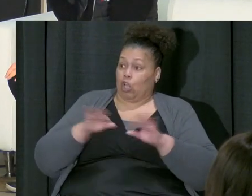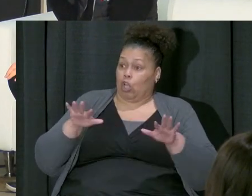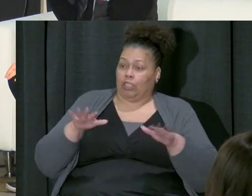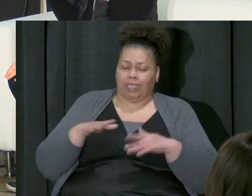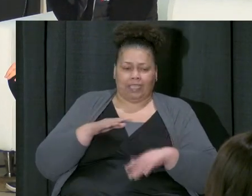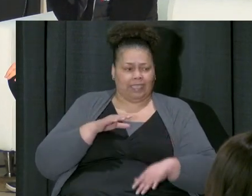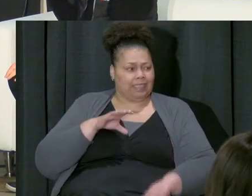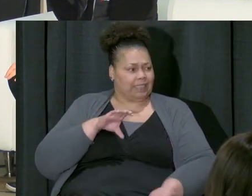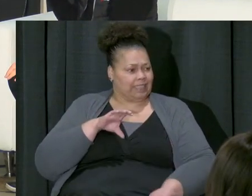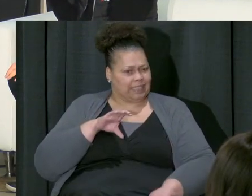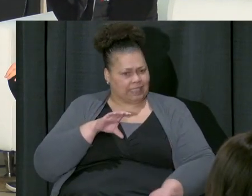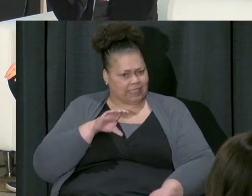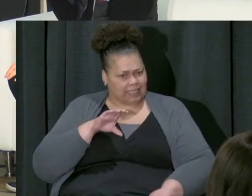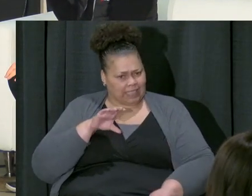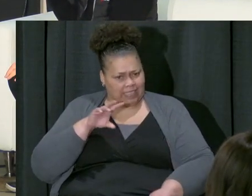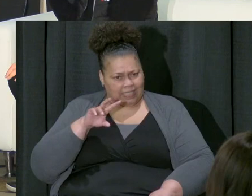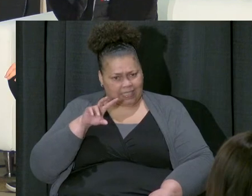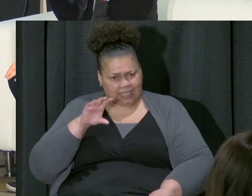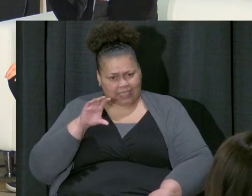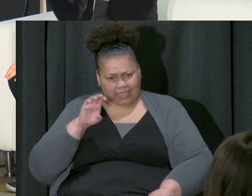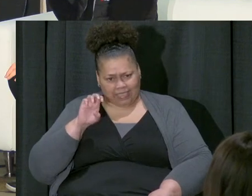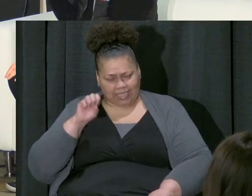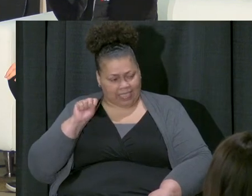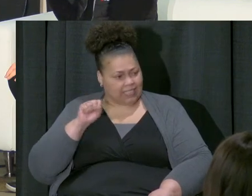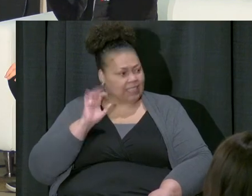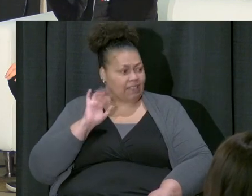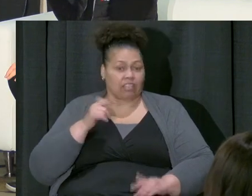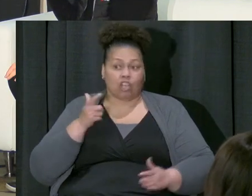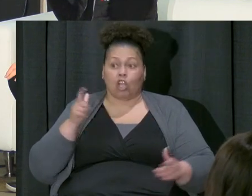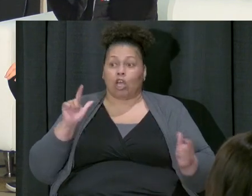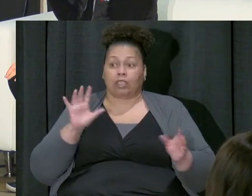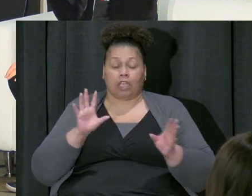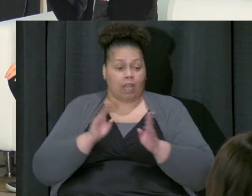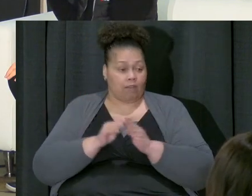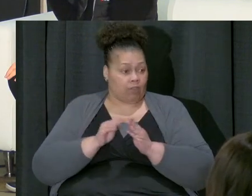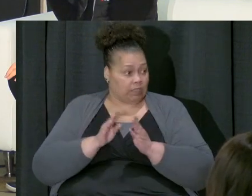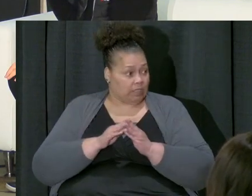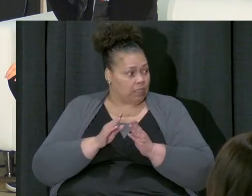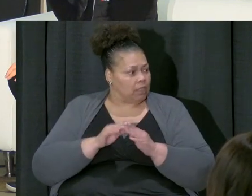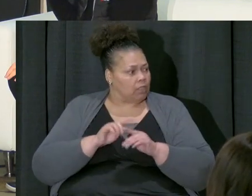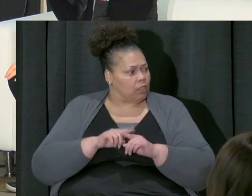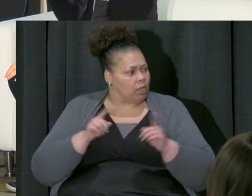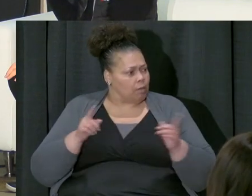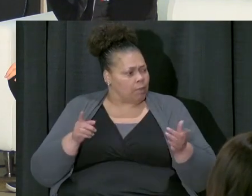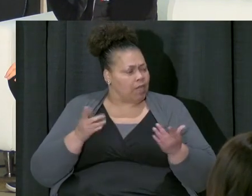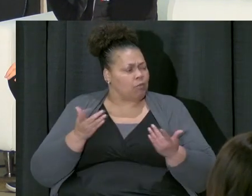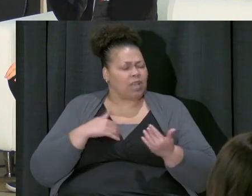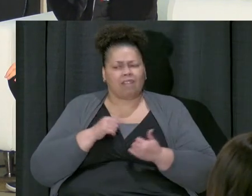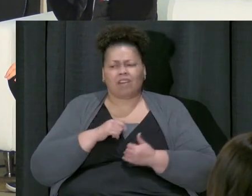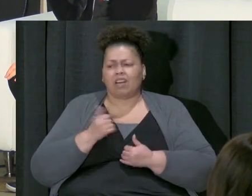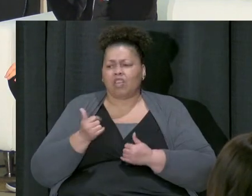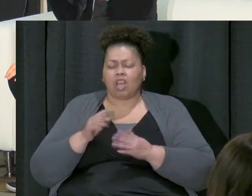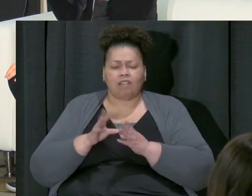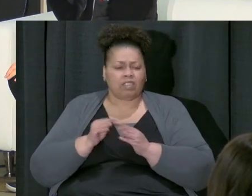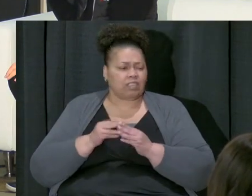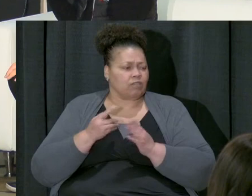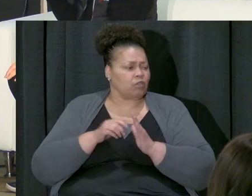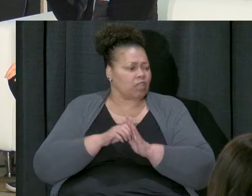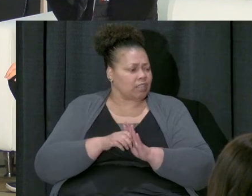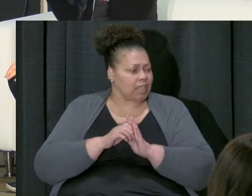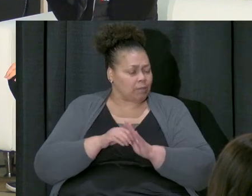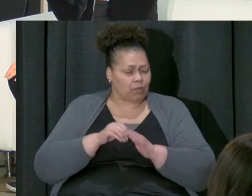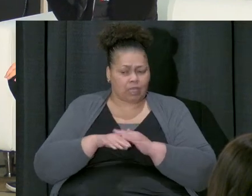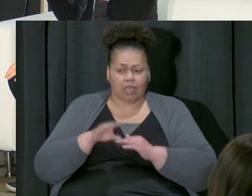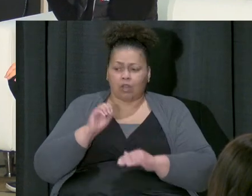there. But there are conferences like the Assistive Technology Industry Association's conference in Orlando, Florida, where there's a lot of